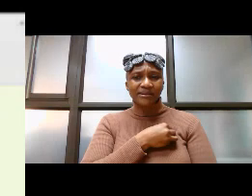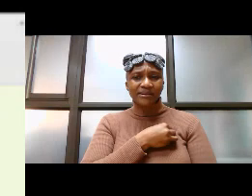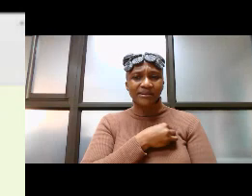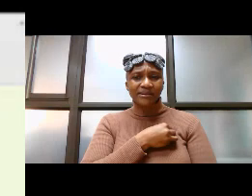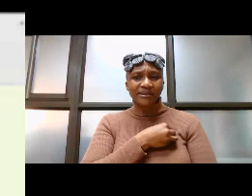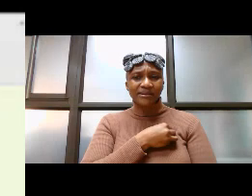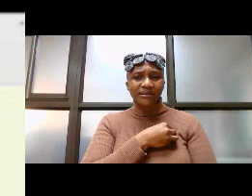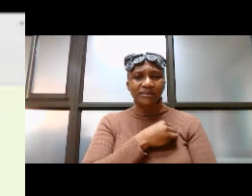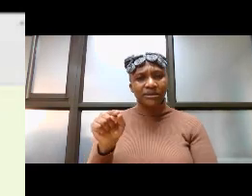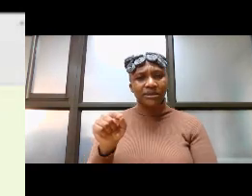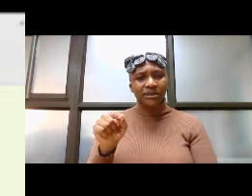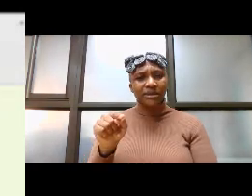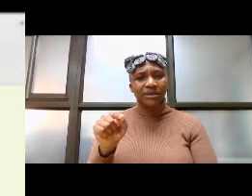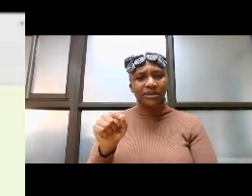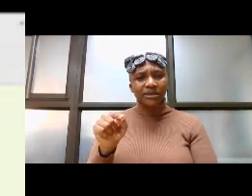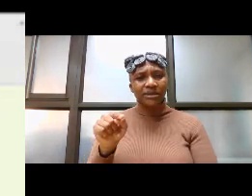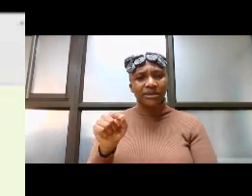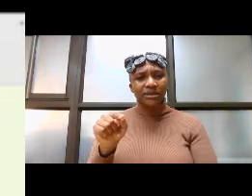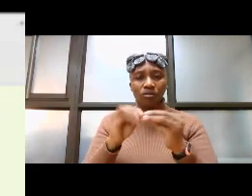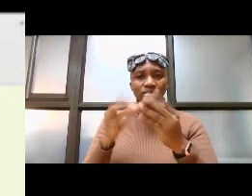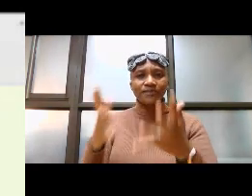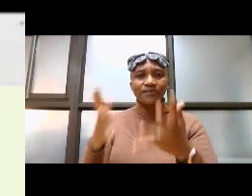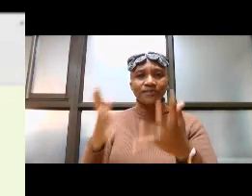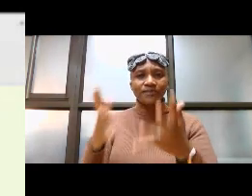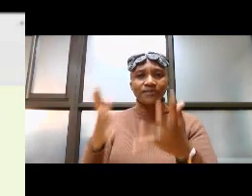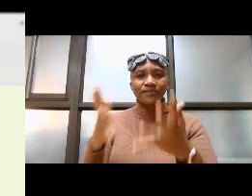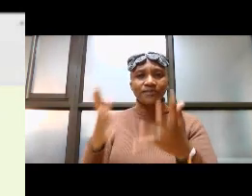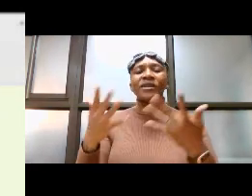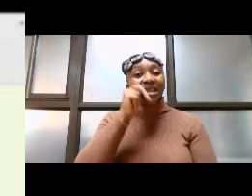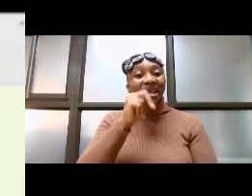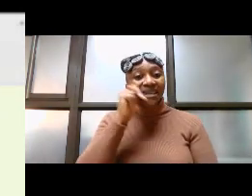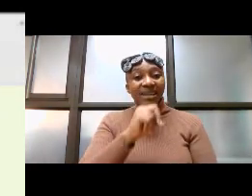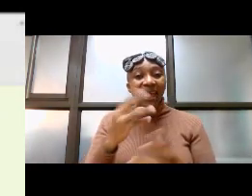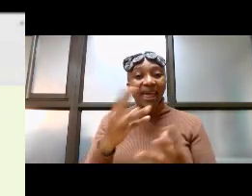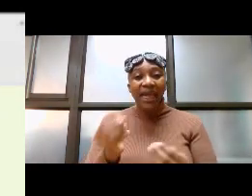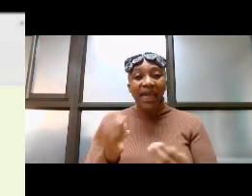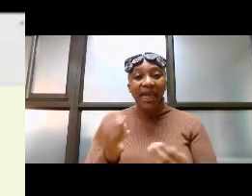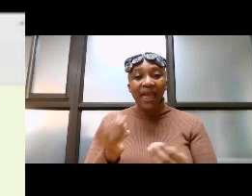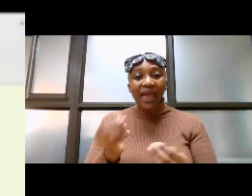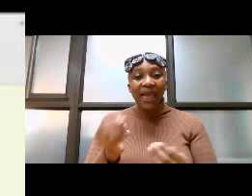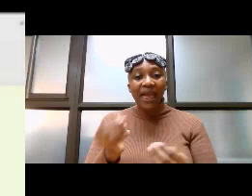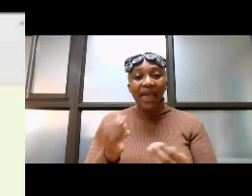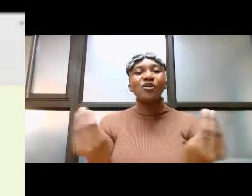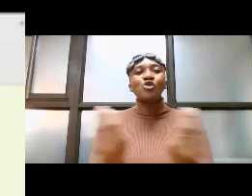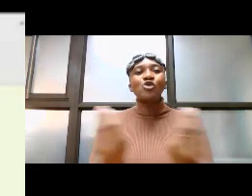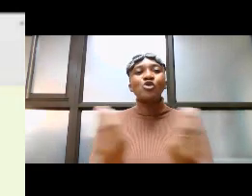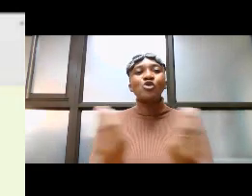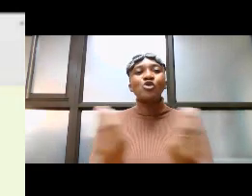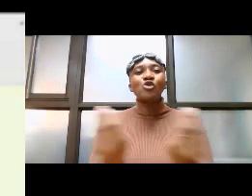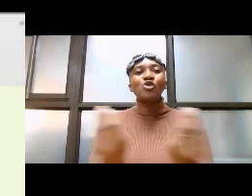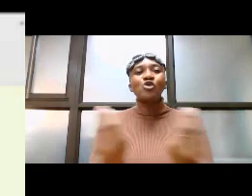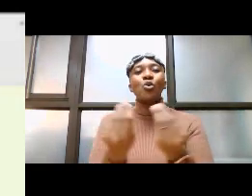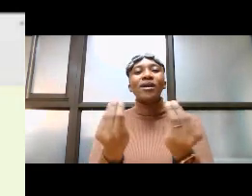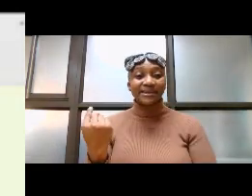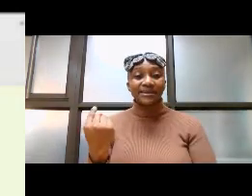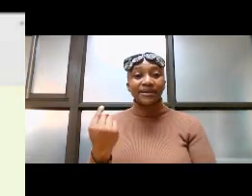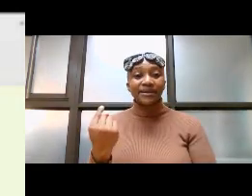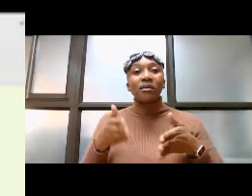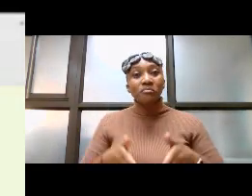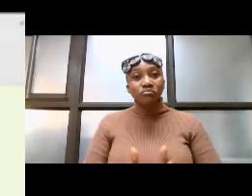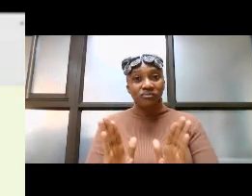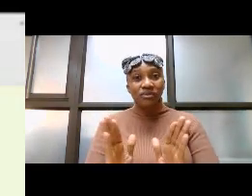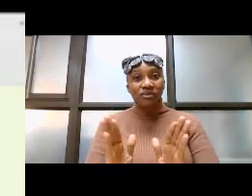formed. And then there were also in Nigeria, there were cases of twin killings. When you give birth to